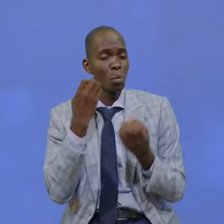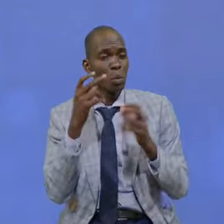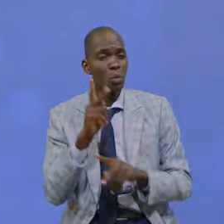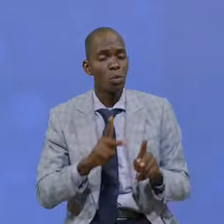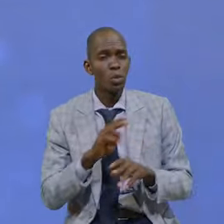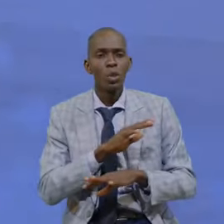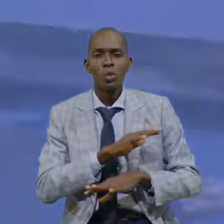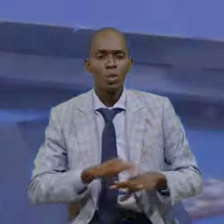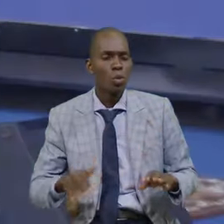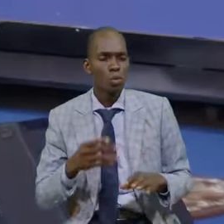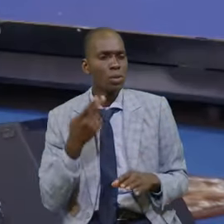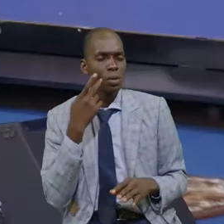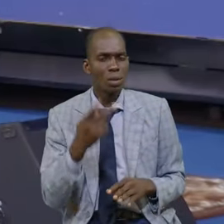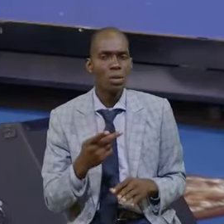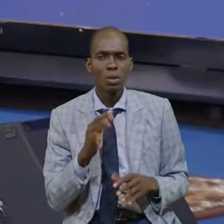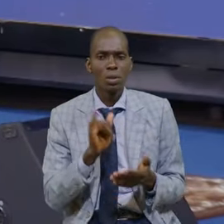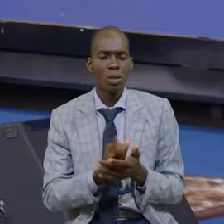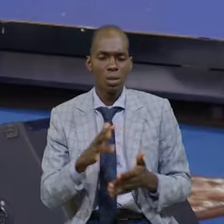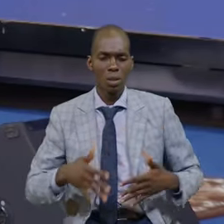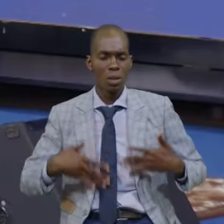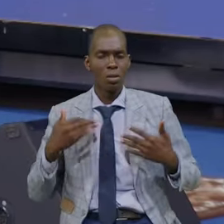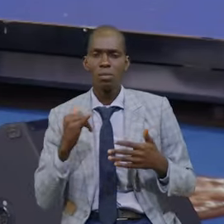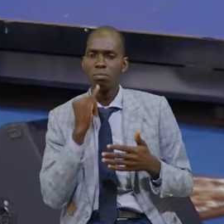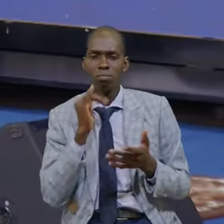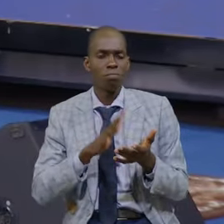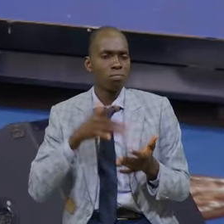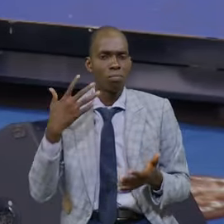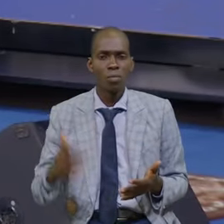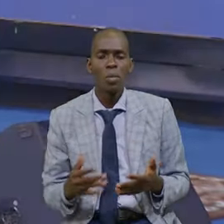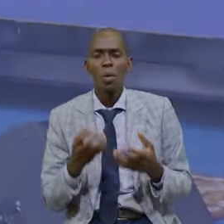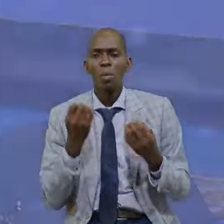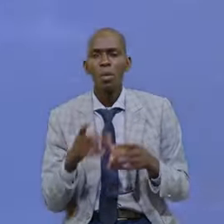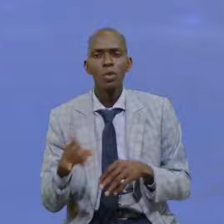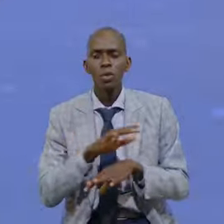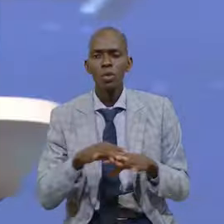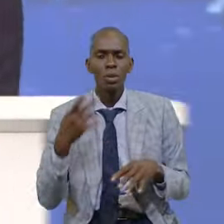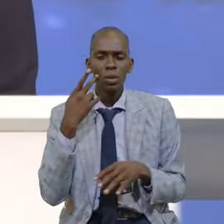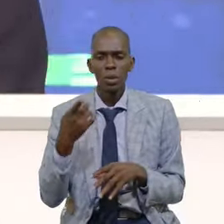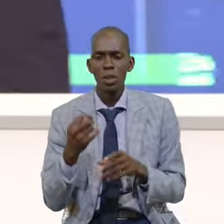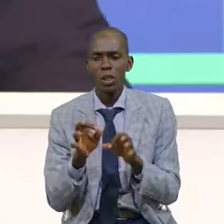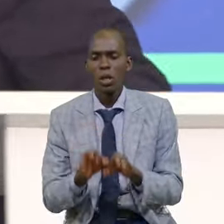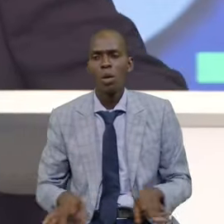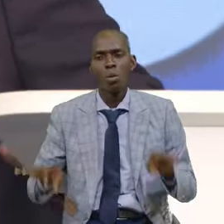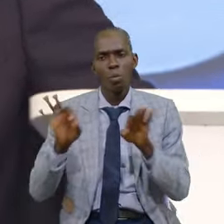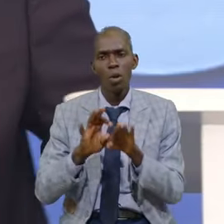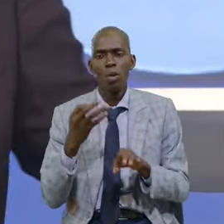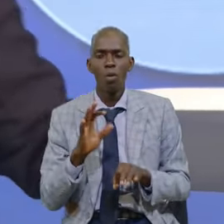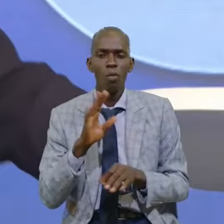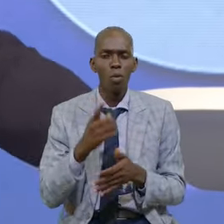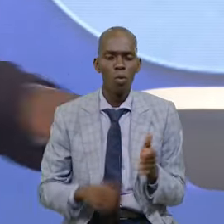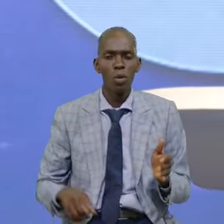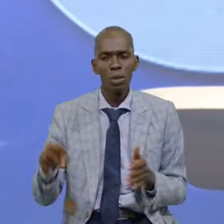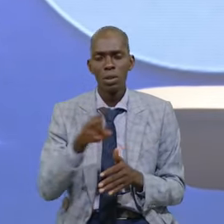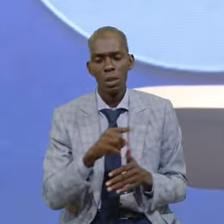do not put much value on their existence. They do not put much value on their possession, on what